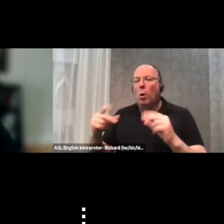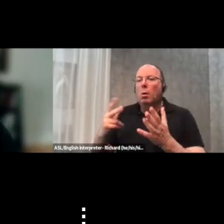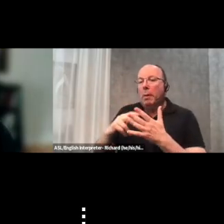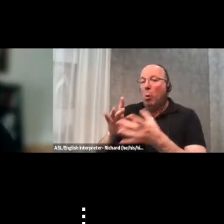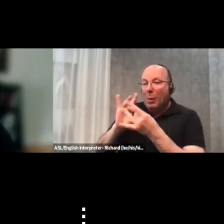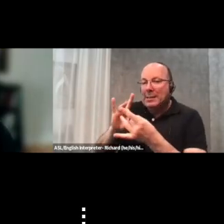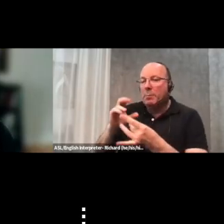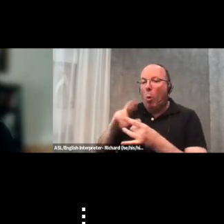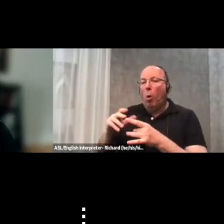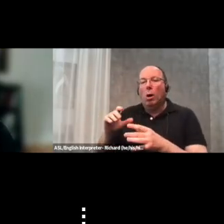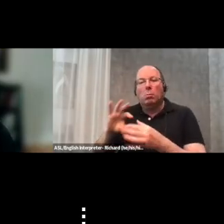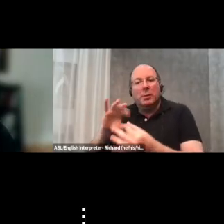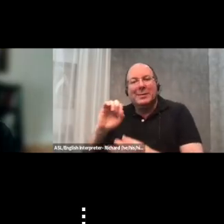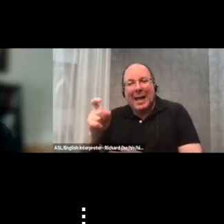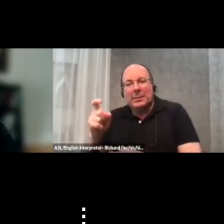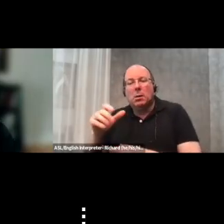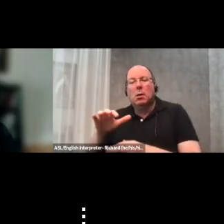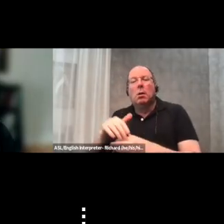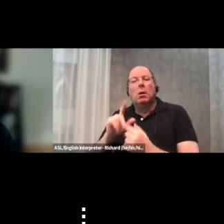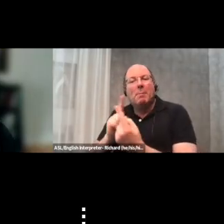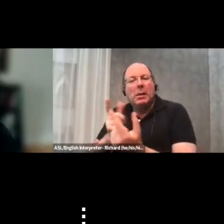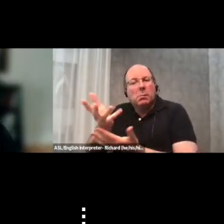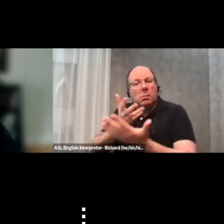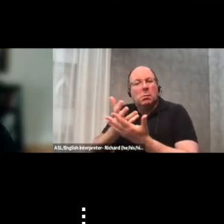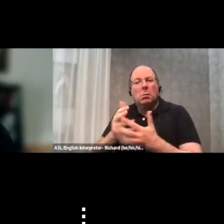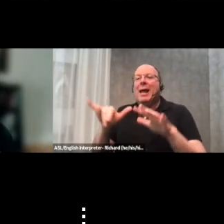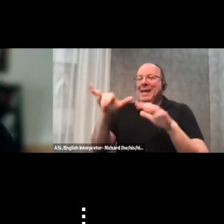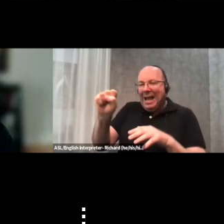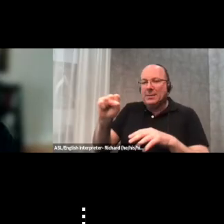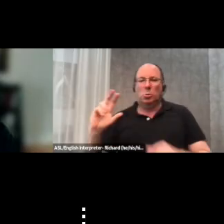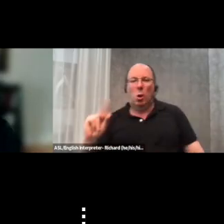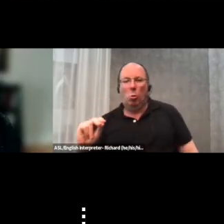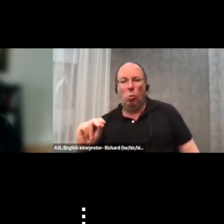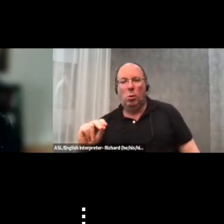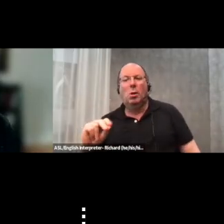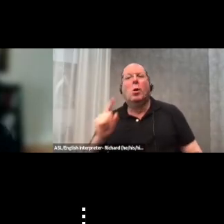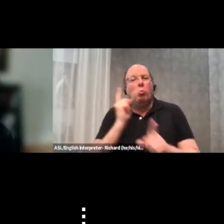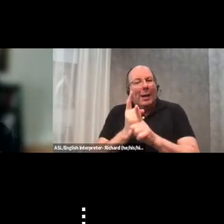a relationship or, your encounters with someone else. Yeah, thank you for mentioning that.